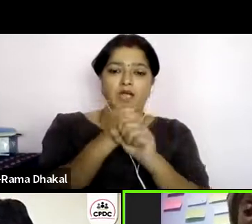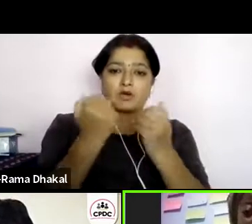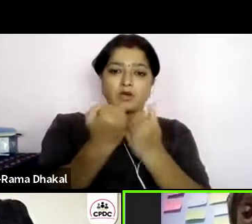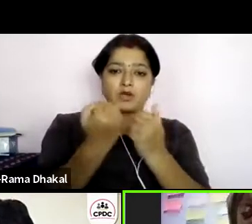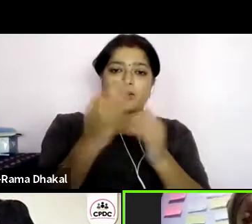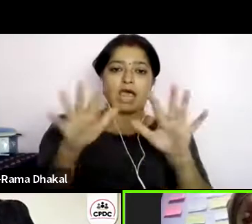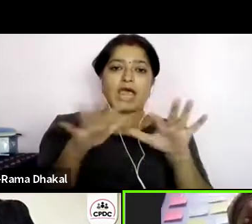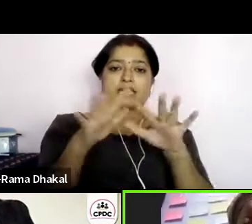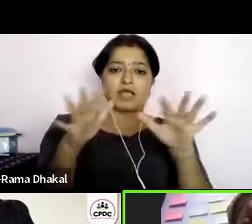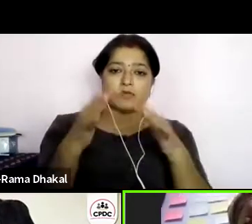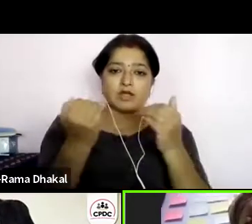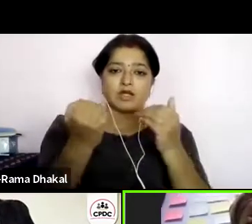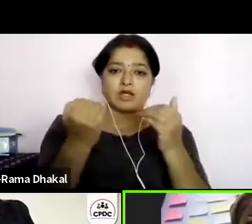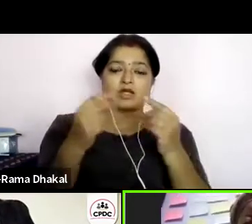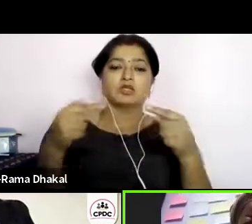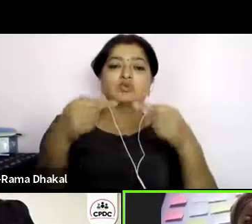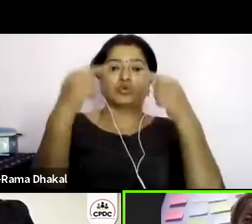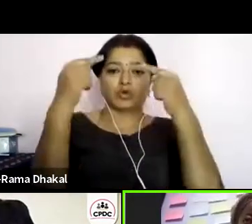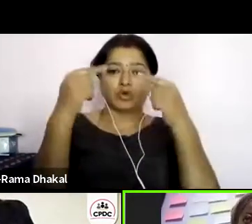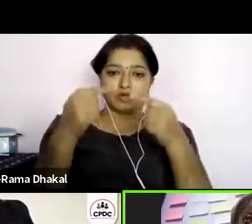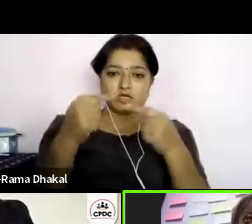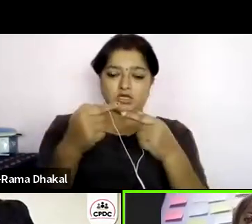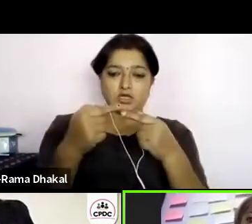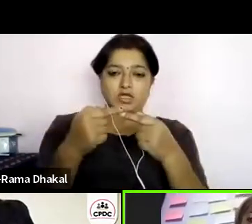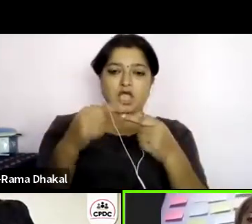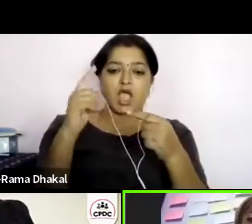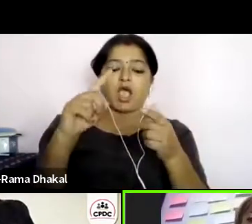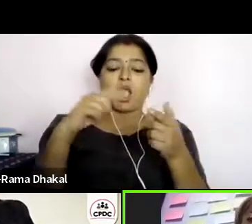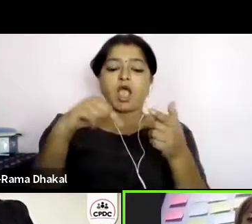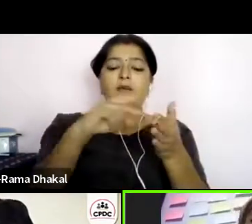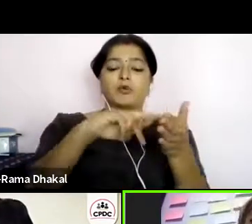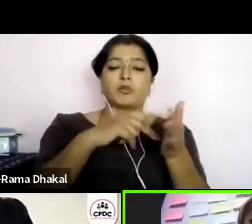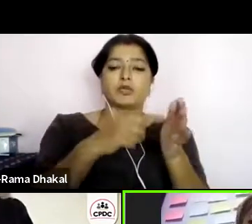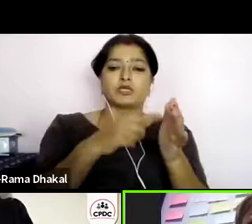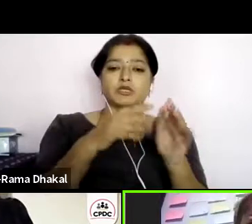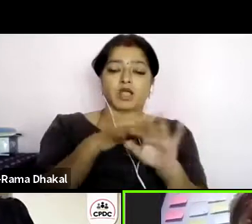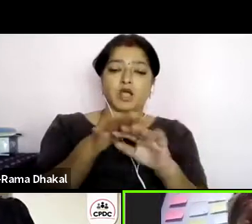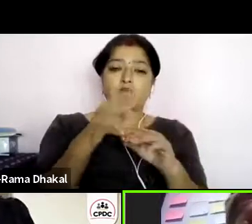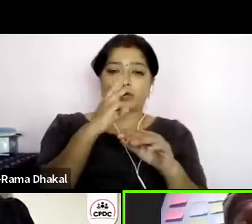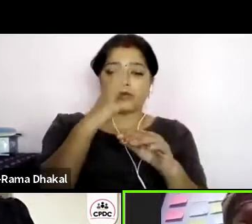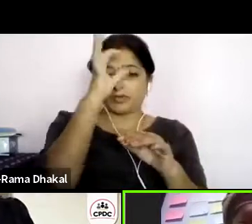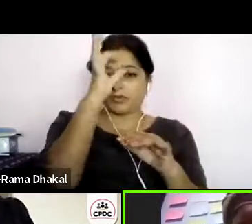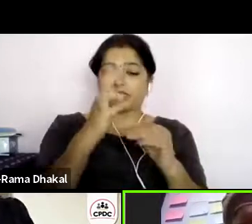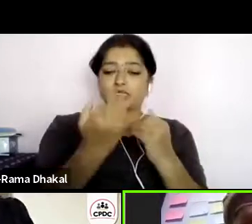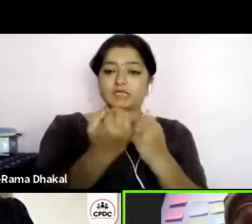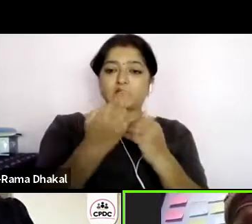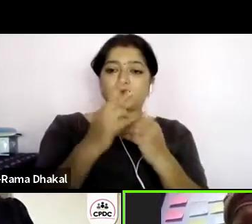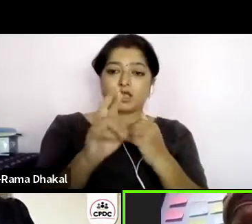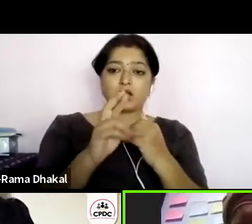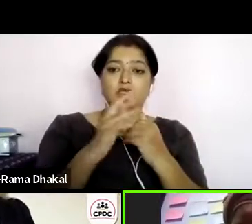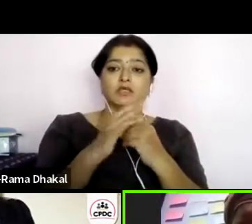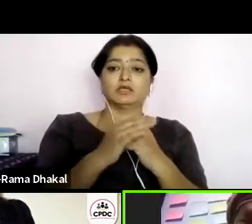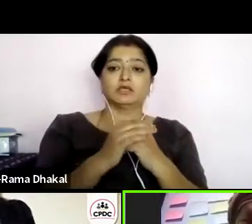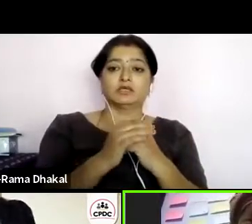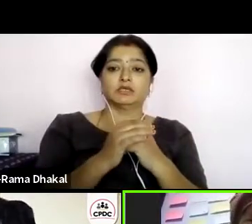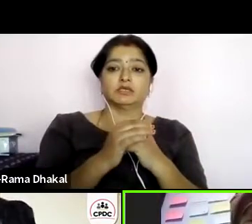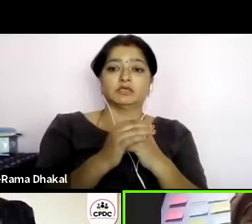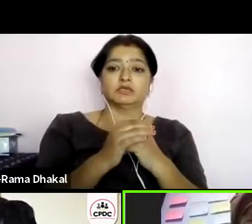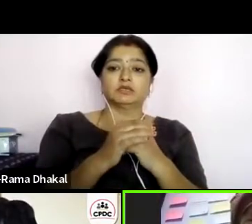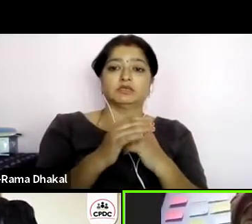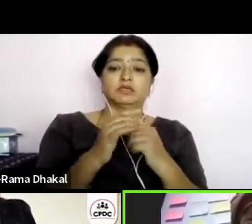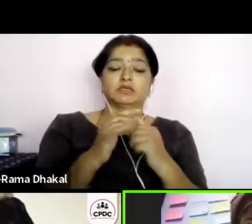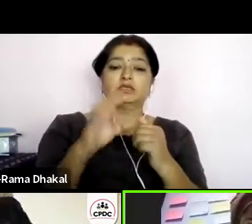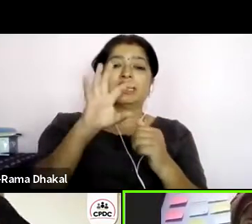in our project, especially. And one of the ways for local participation is